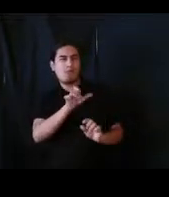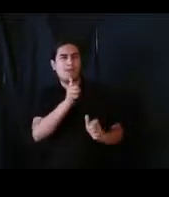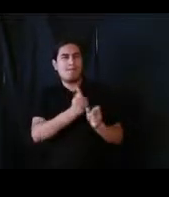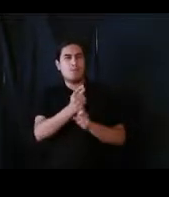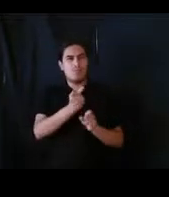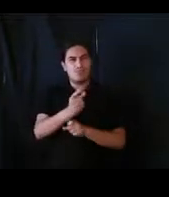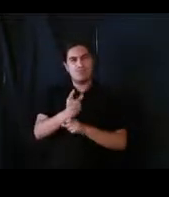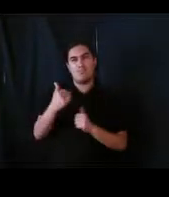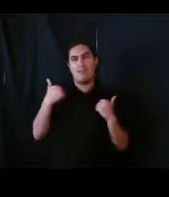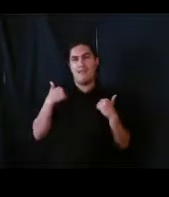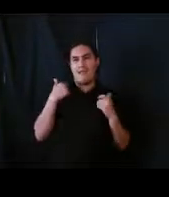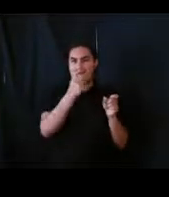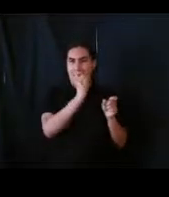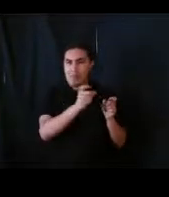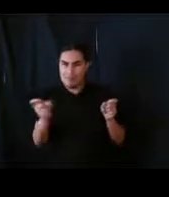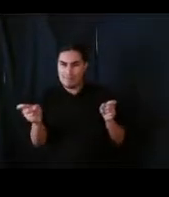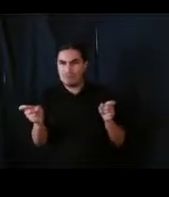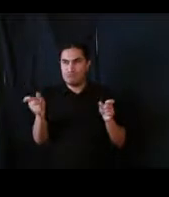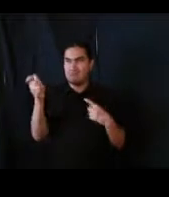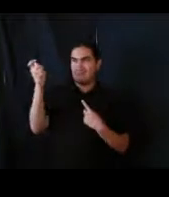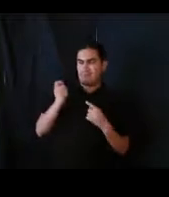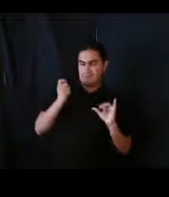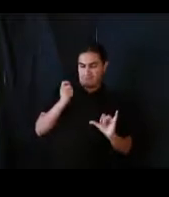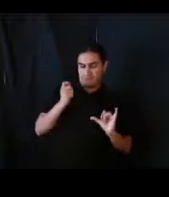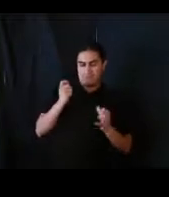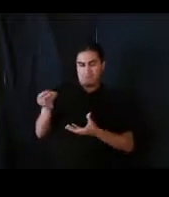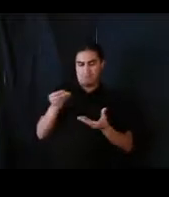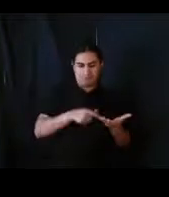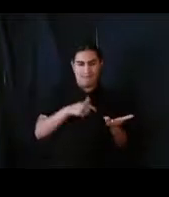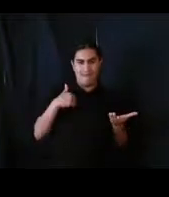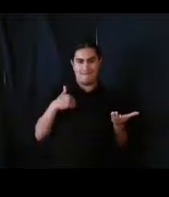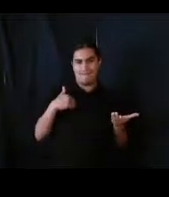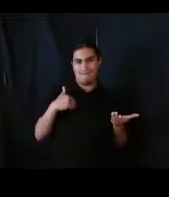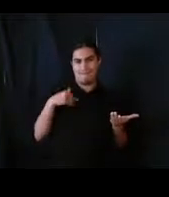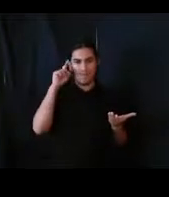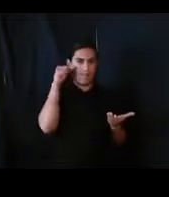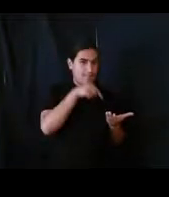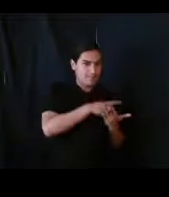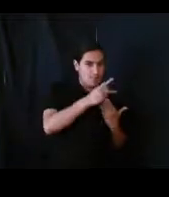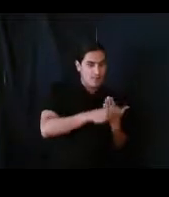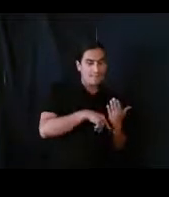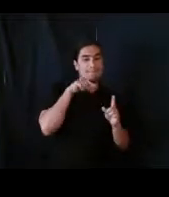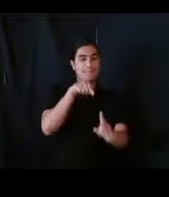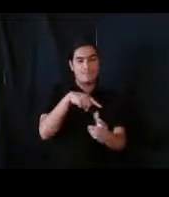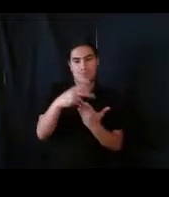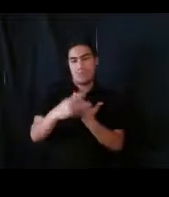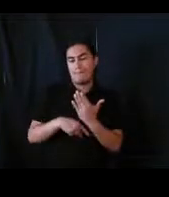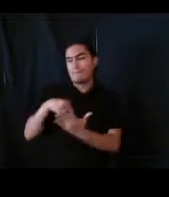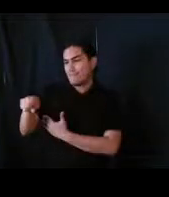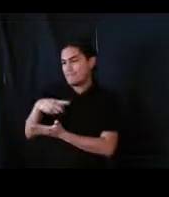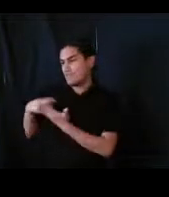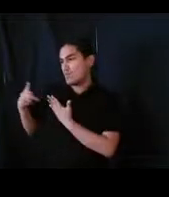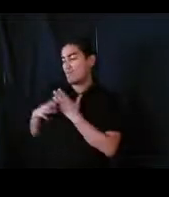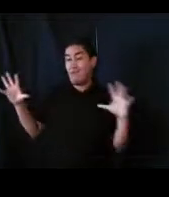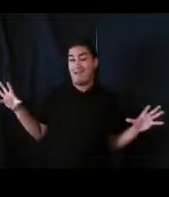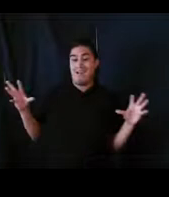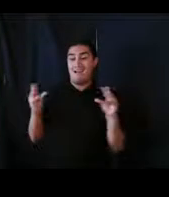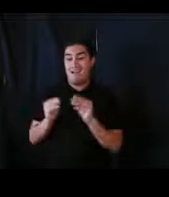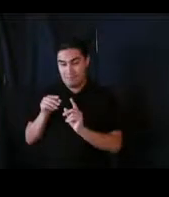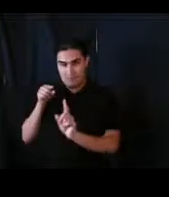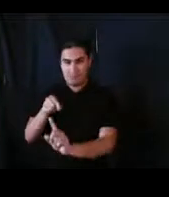our allocation which is you know this much money in this program this much money in this program like that all that adds up to one big